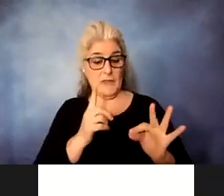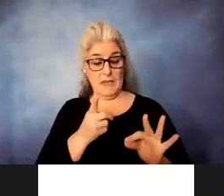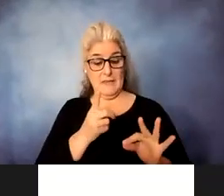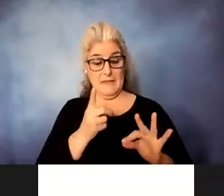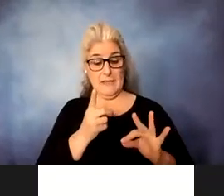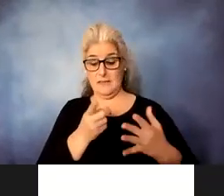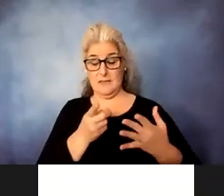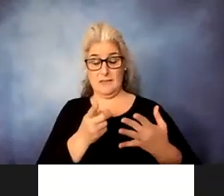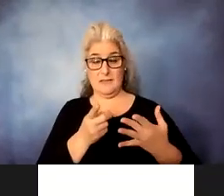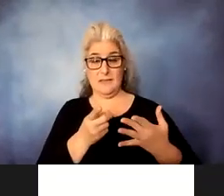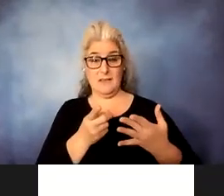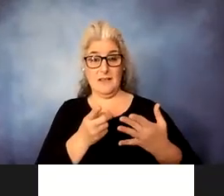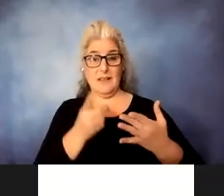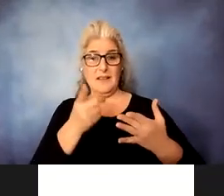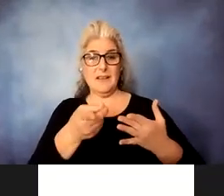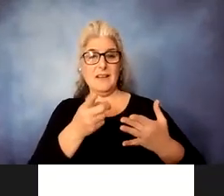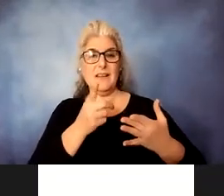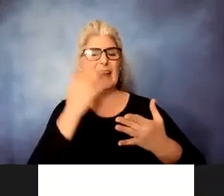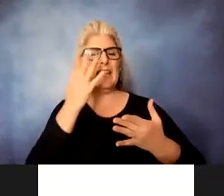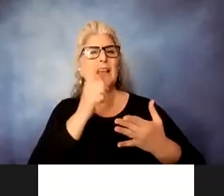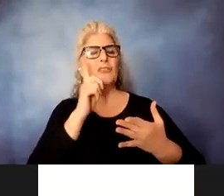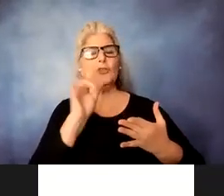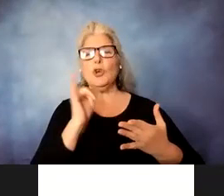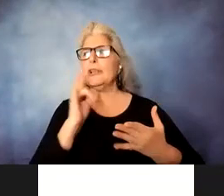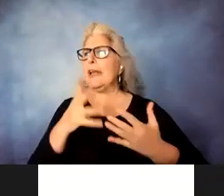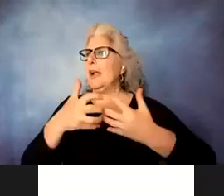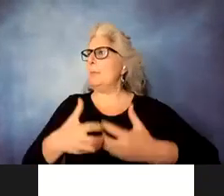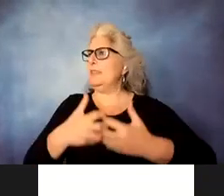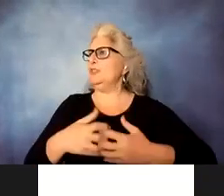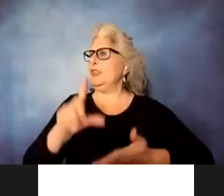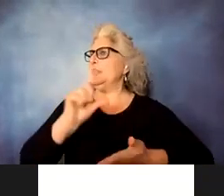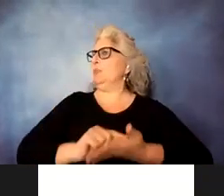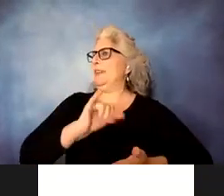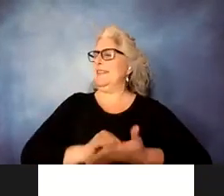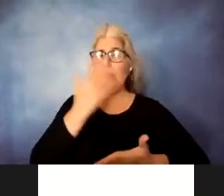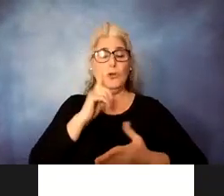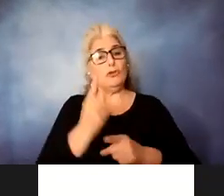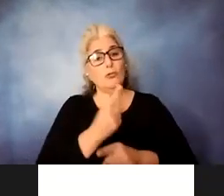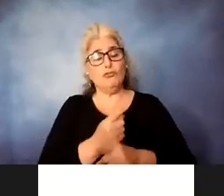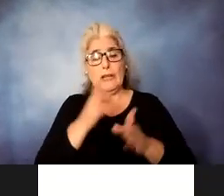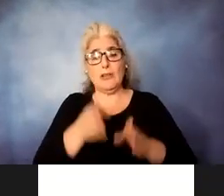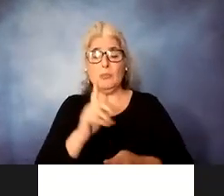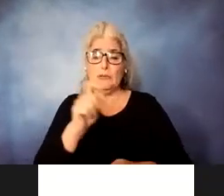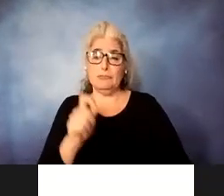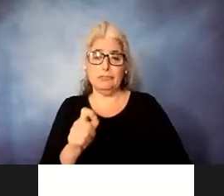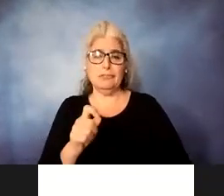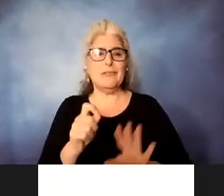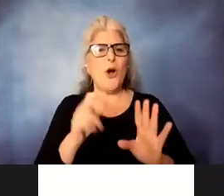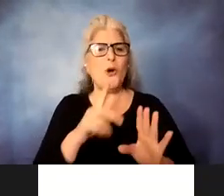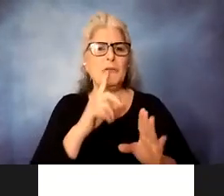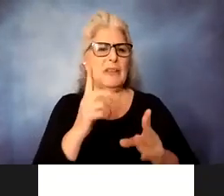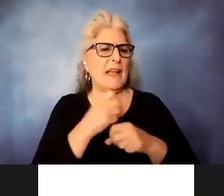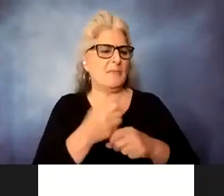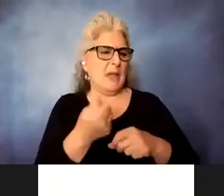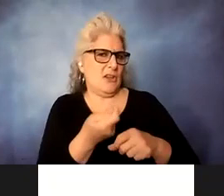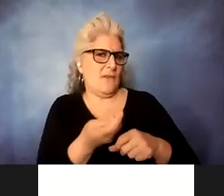easily identifiable as a ballot that was marked by the BMD. So I've created a few